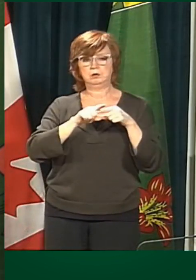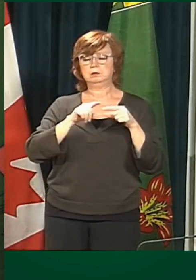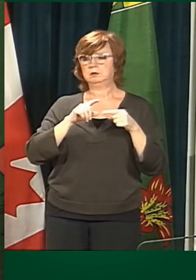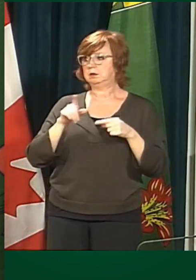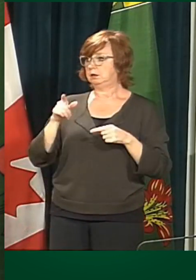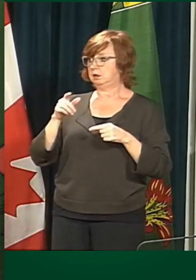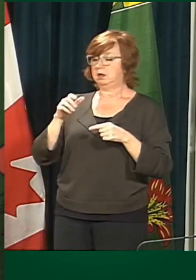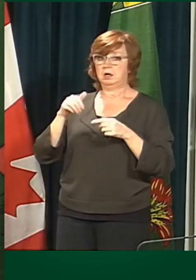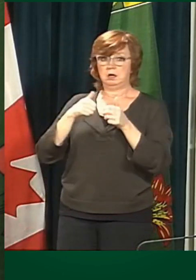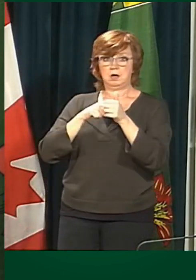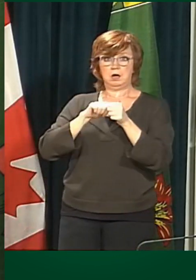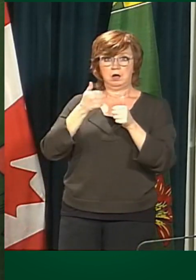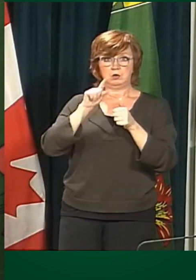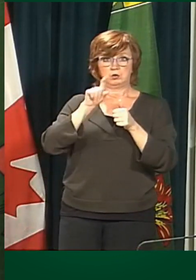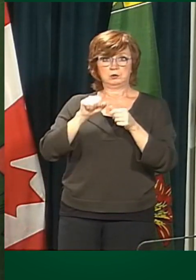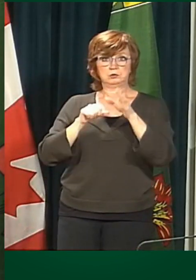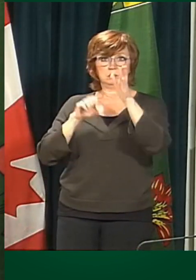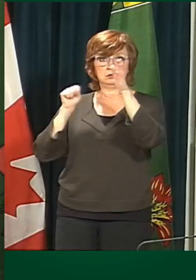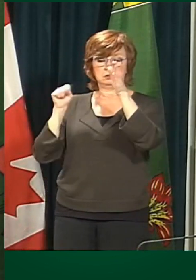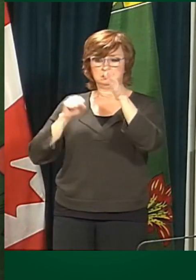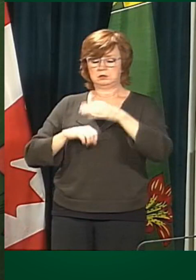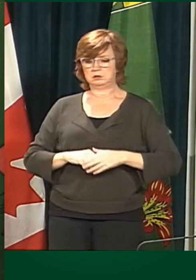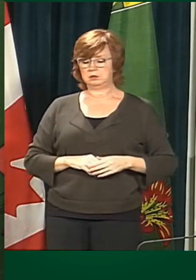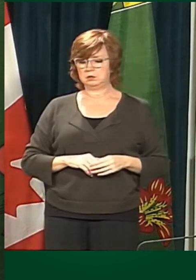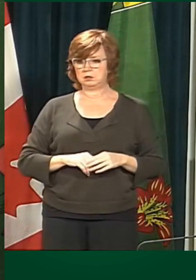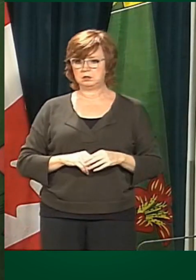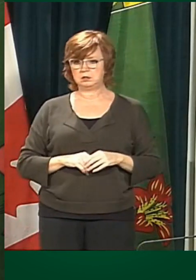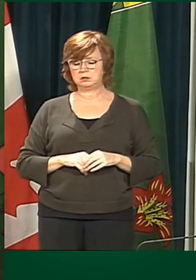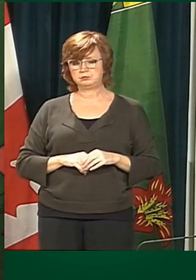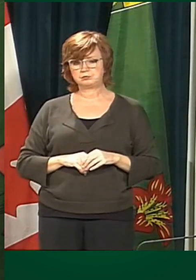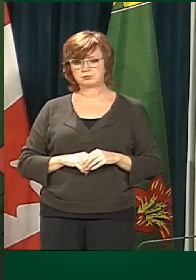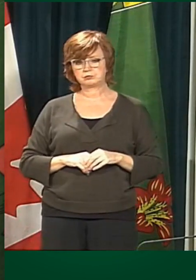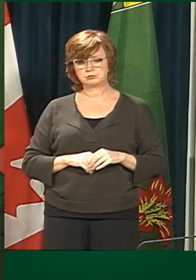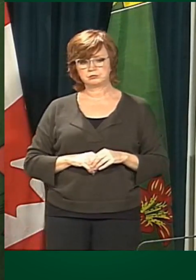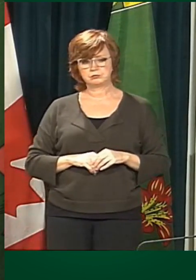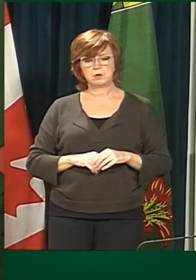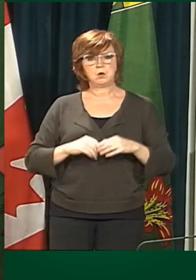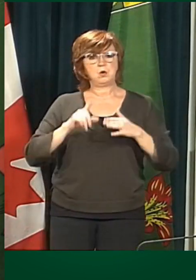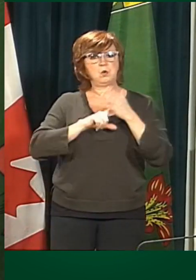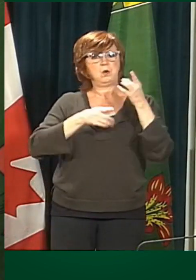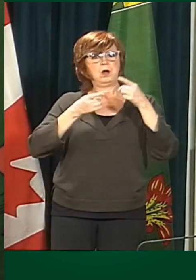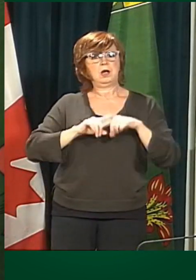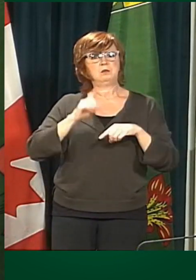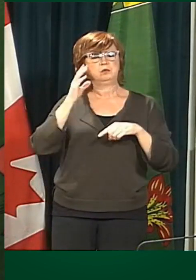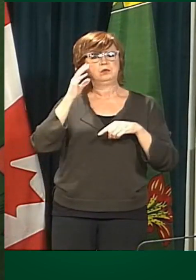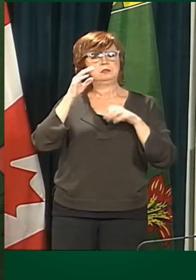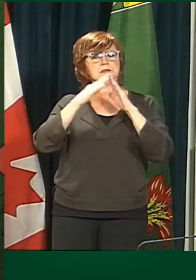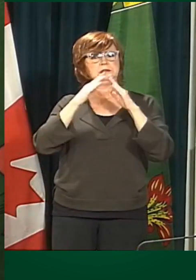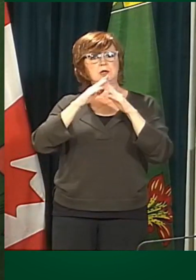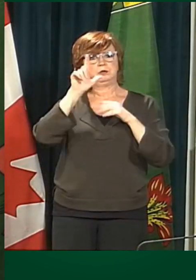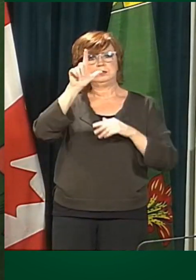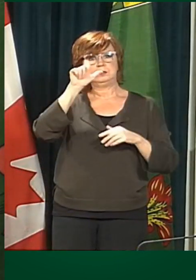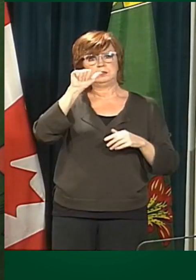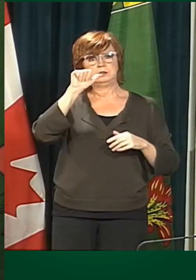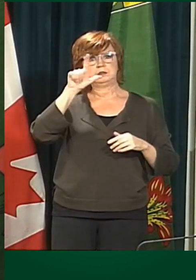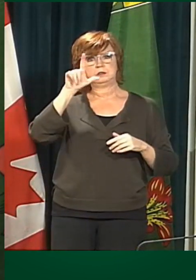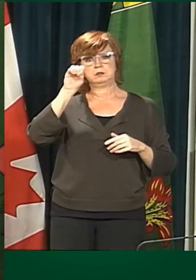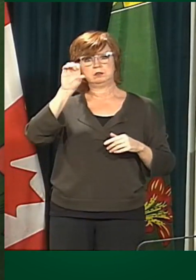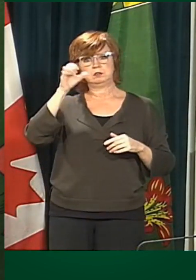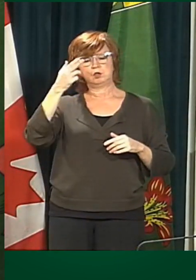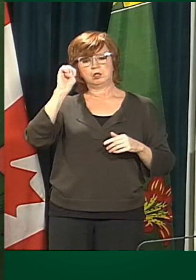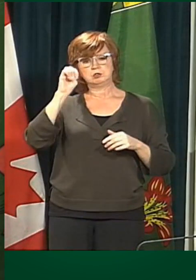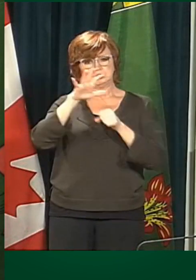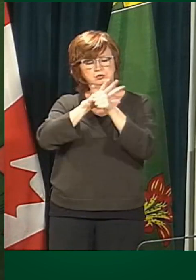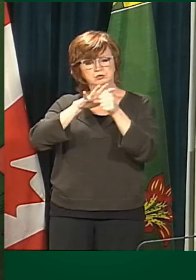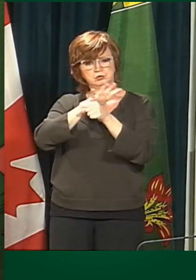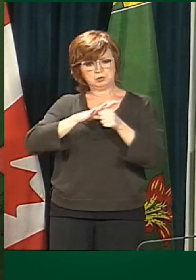you. I'm looking for an update on what's happening in the La Loche area. Can you explain or provide an